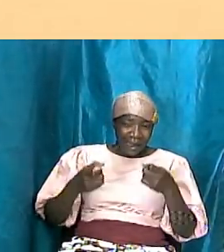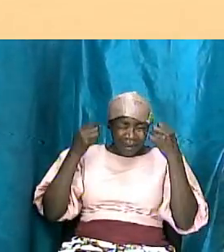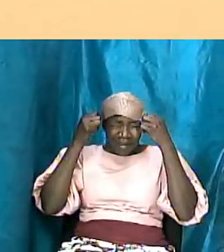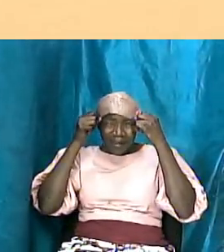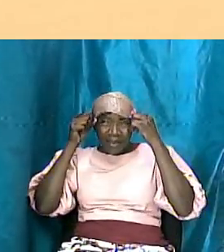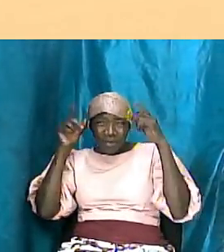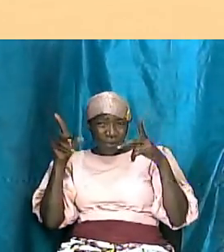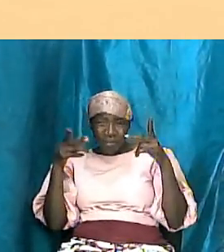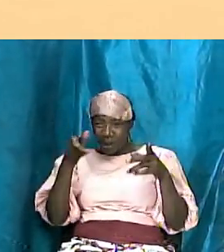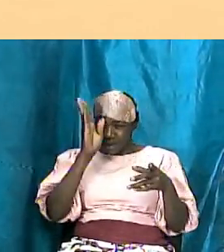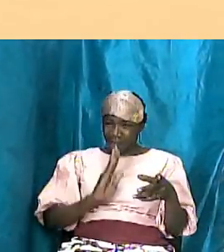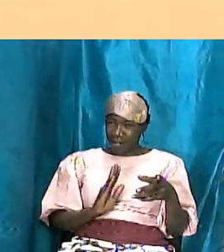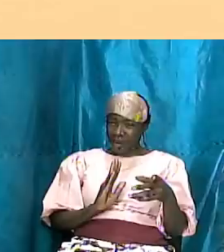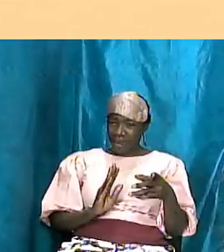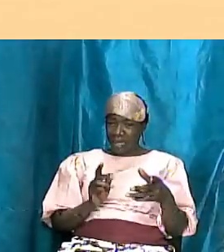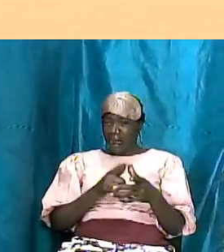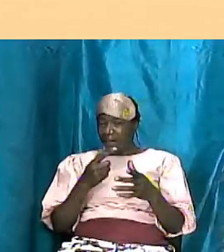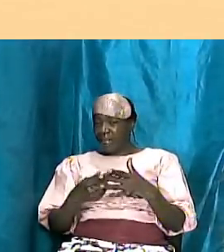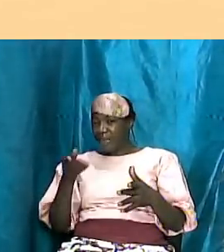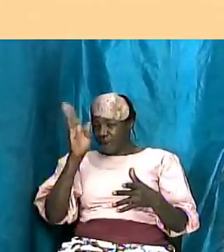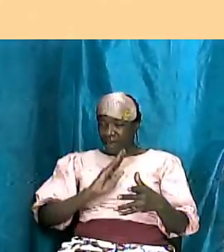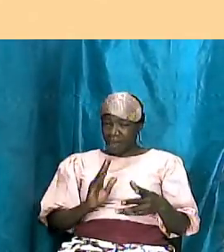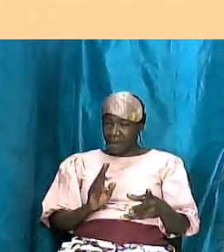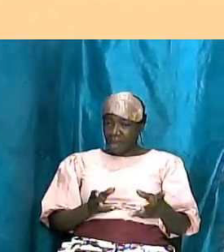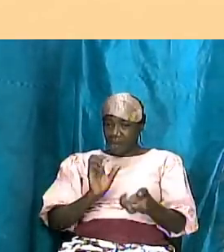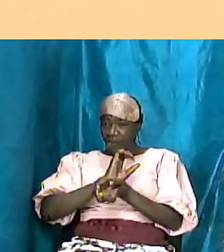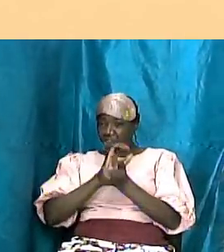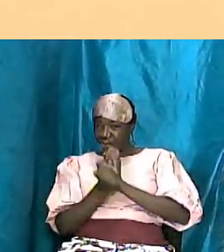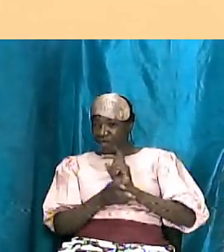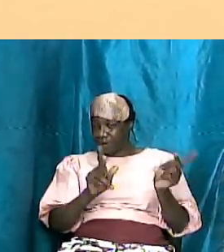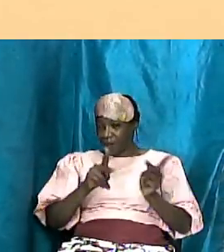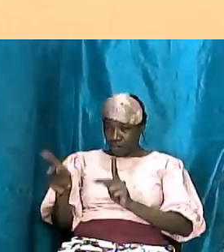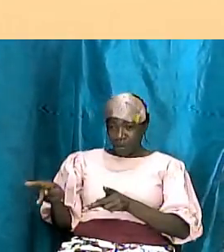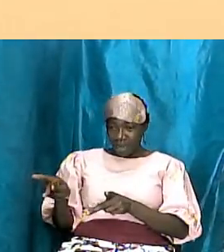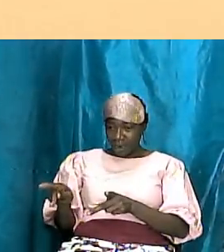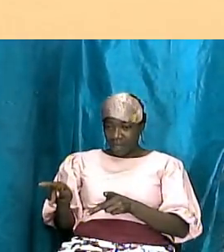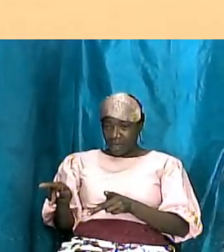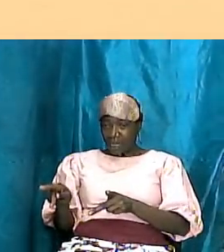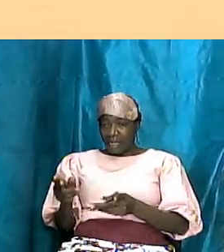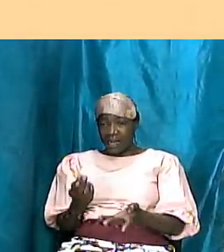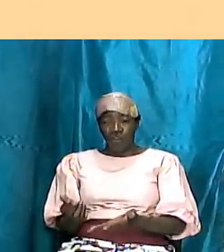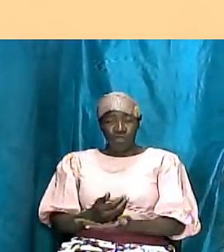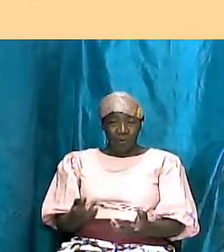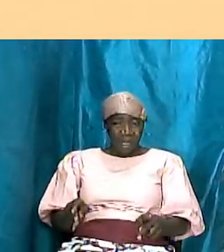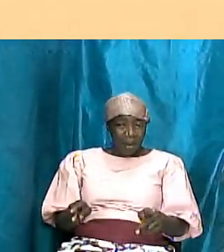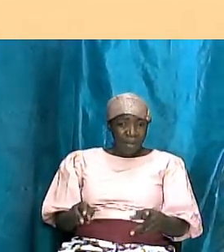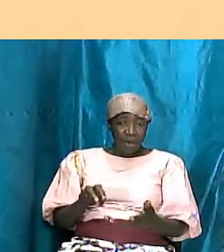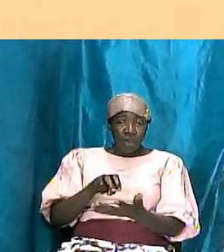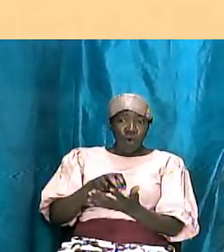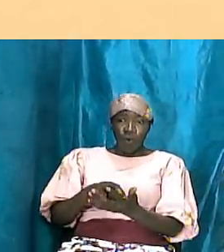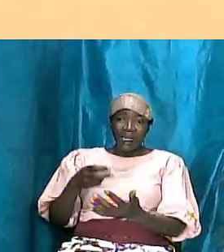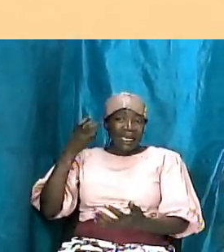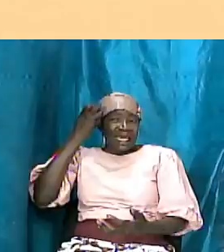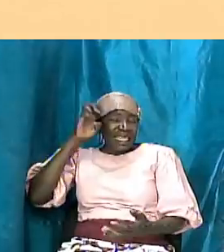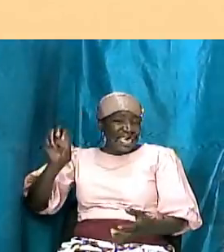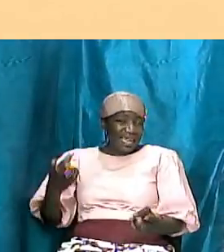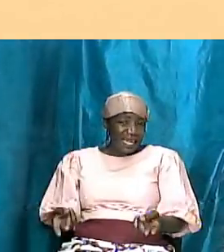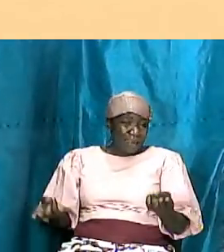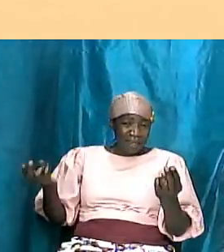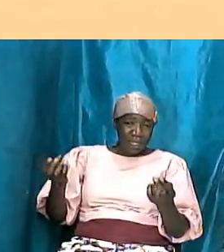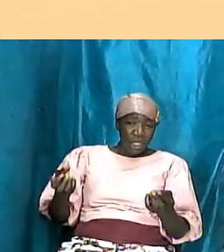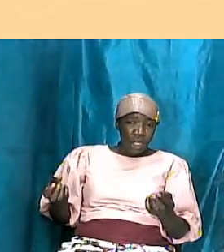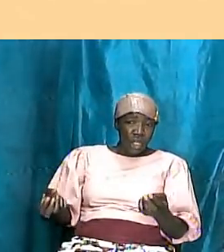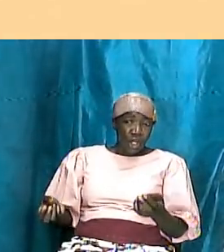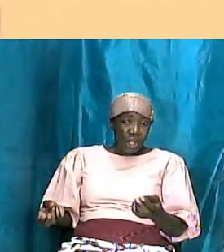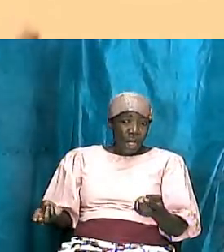put a lot of things in place. And to so these things were happening, and as soon as Satan did something, God did something to counteract it. And